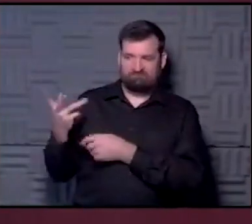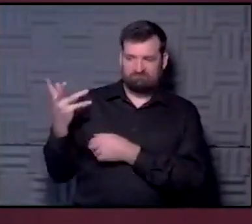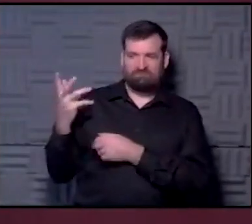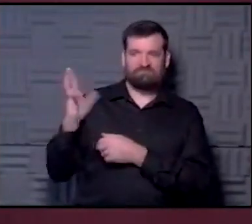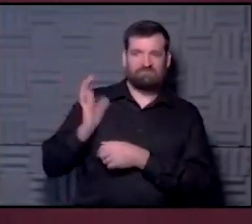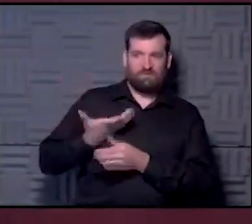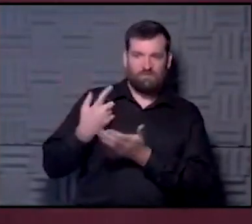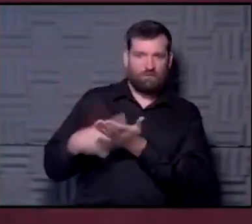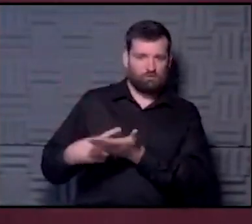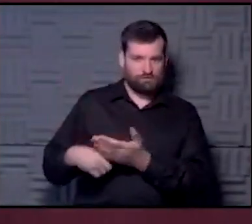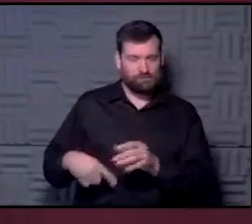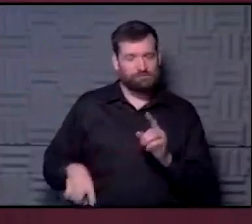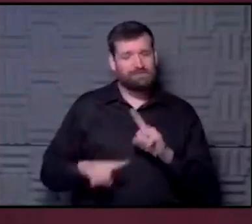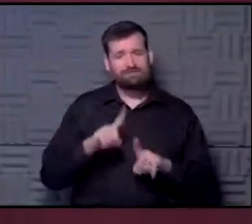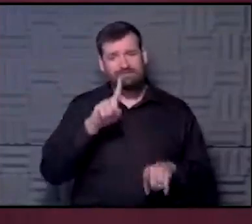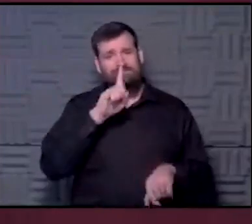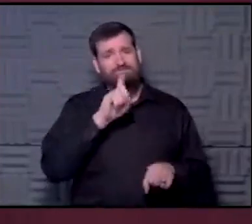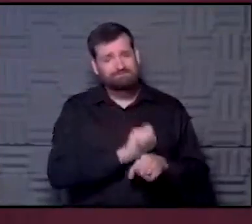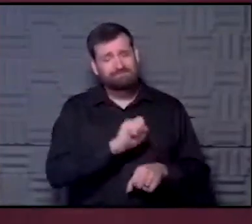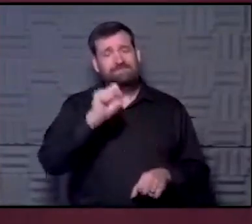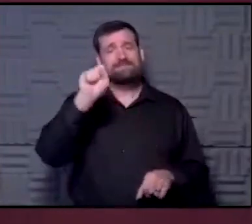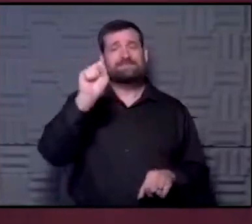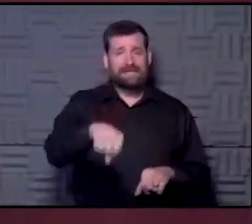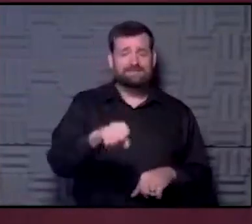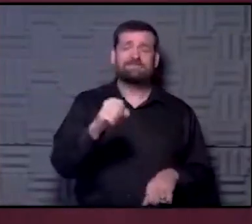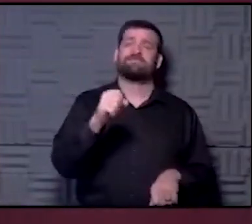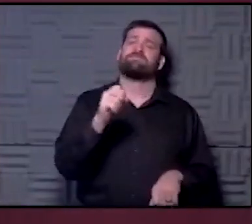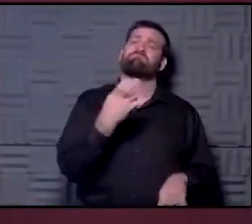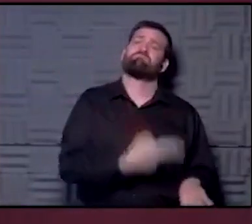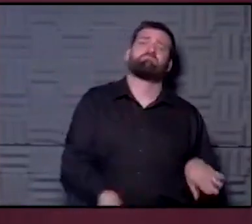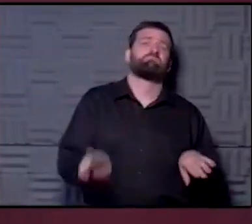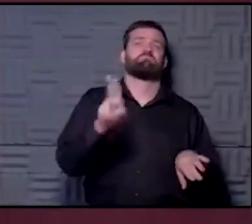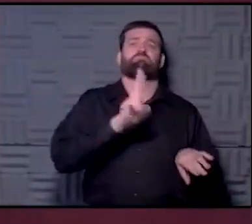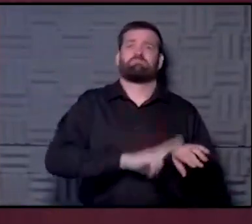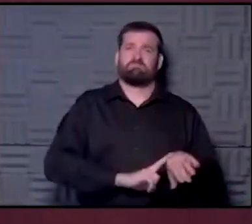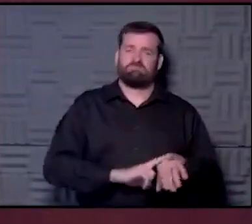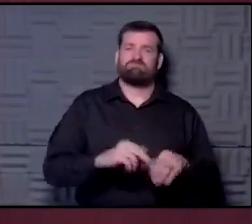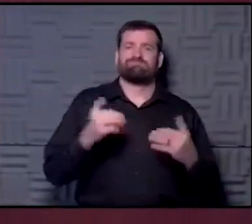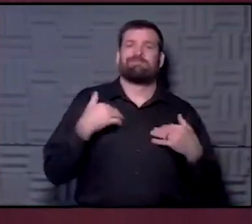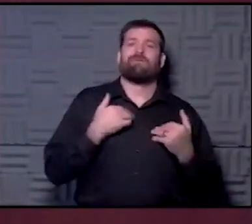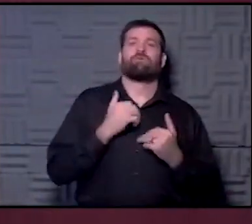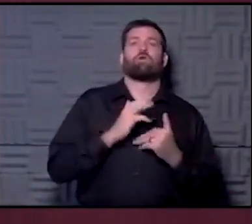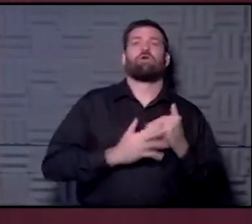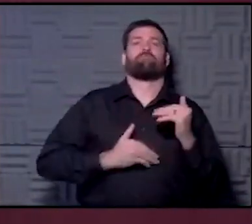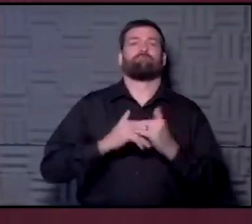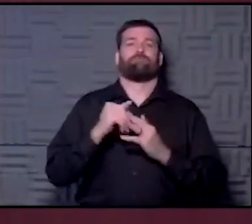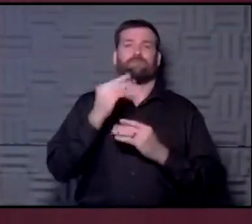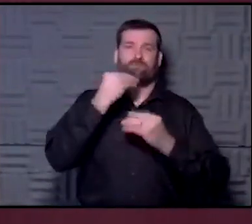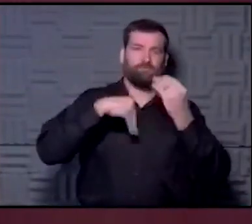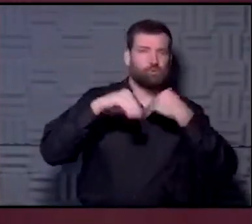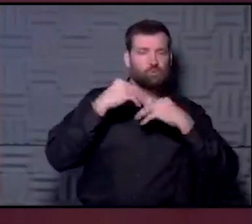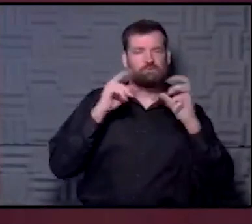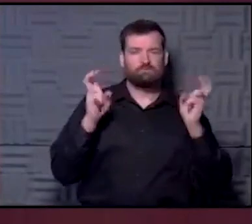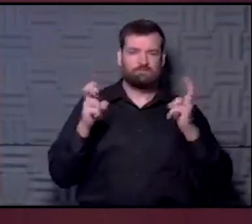Yeah. conversation, but absolutely, I think it's natural to have comfort foods. It's not always about,